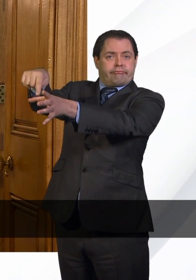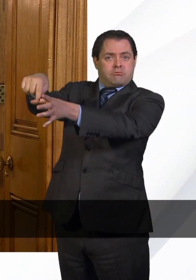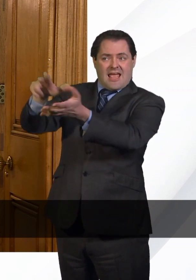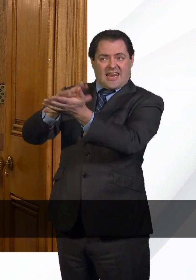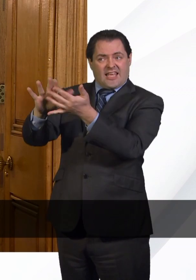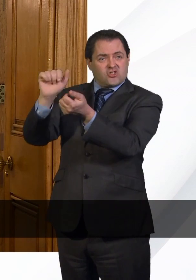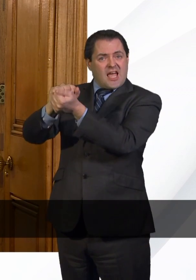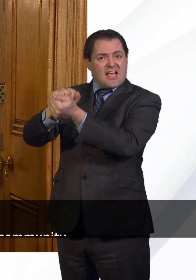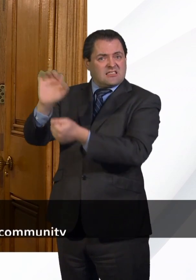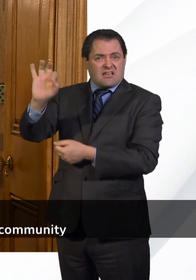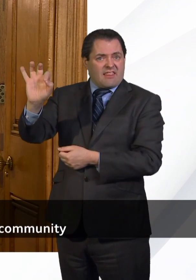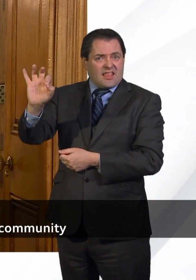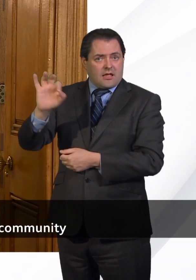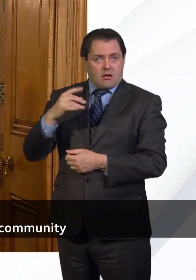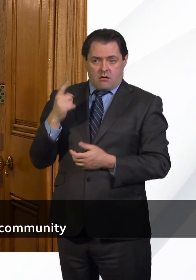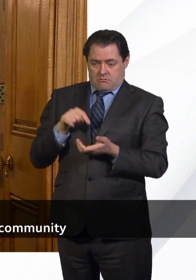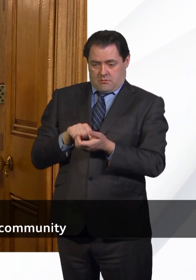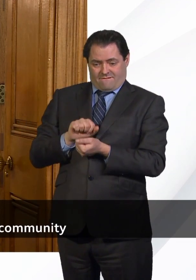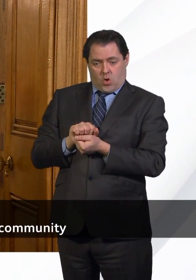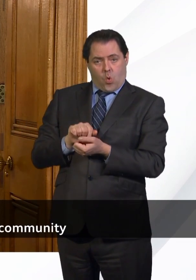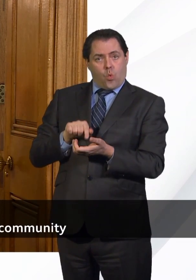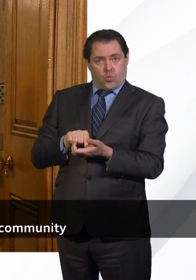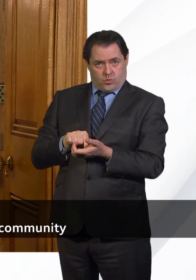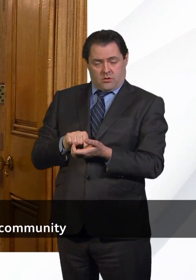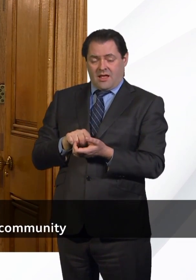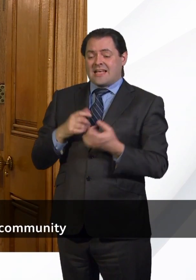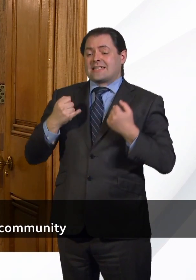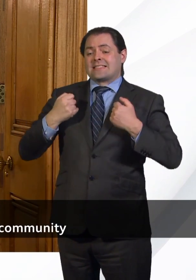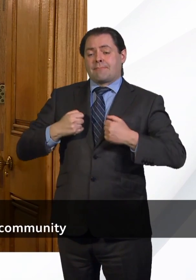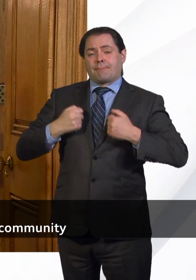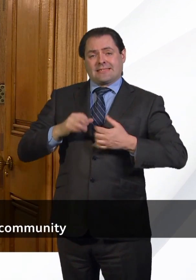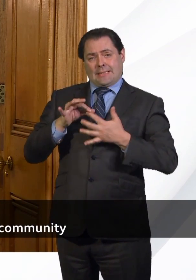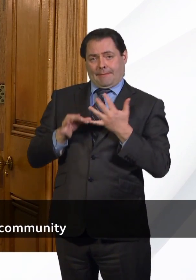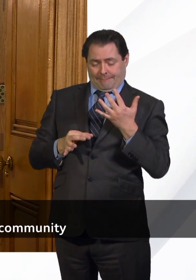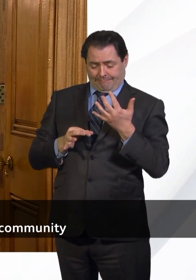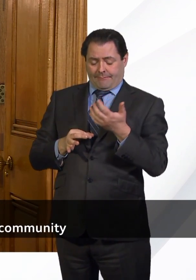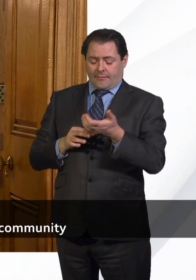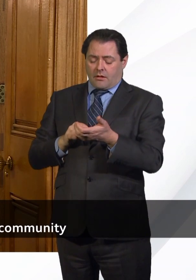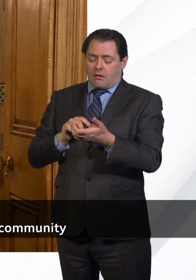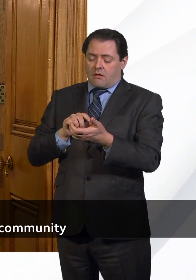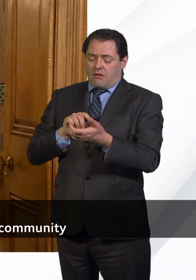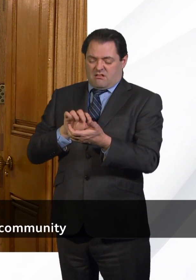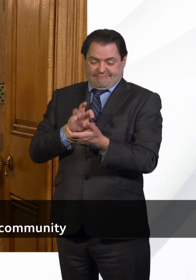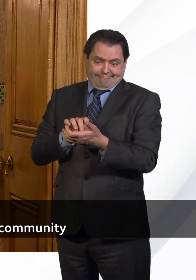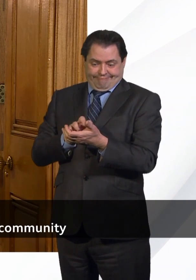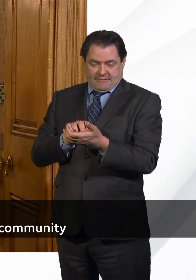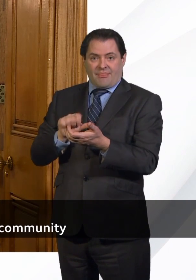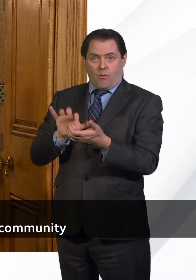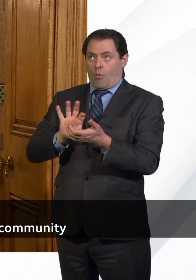NHS, until somebody finds that they've got symptoms, and then they need a test, and so they need to connect to the NHS, and then